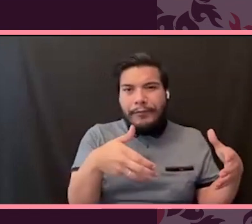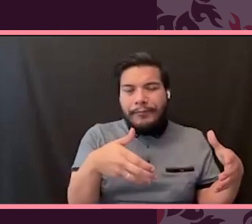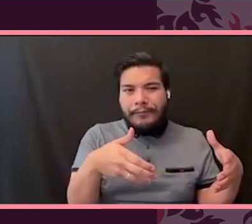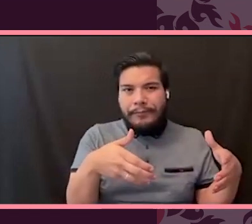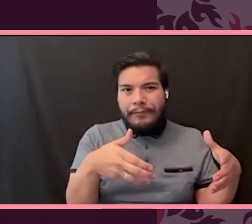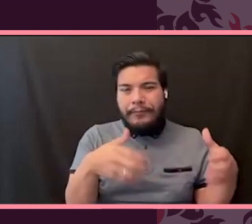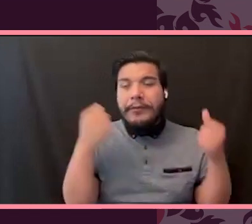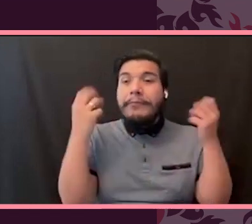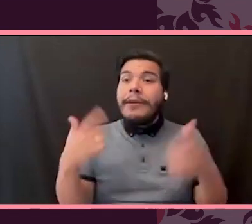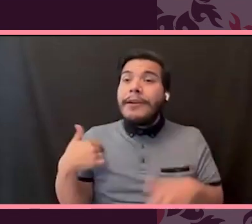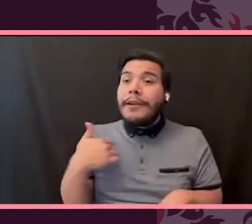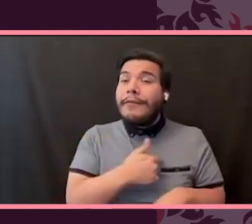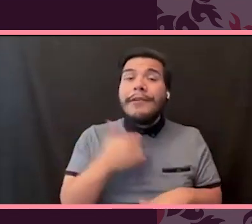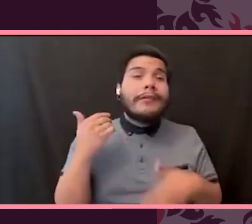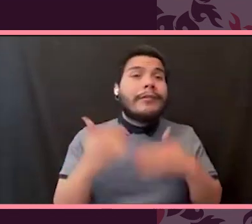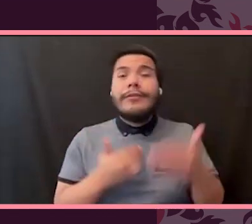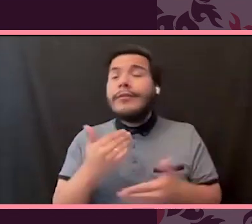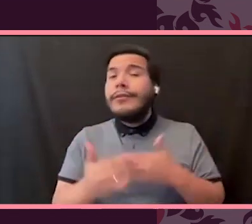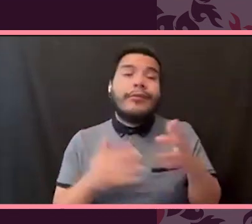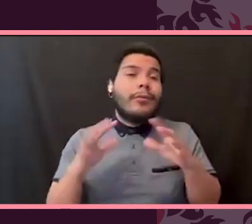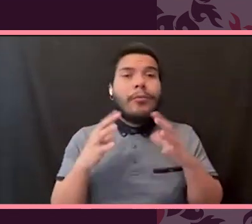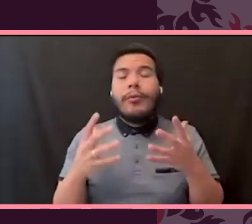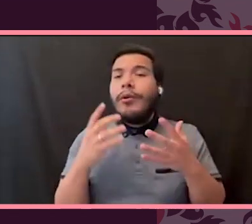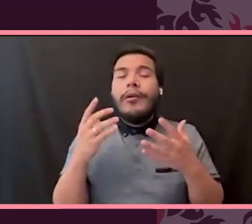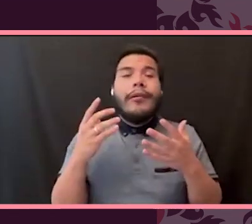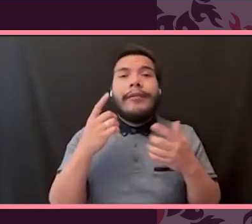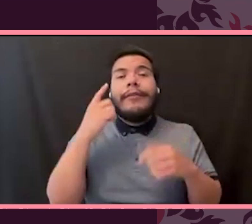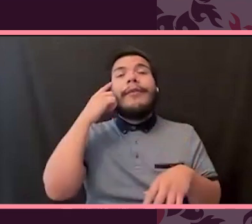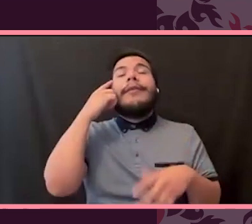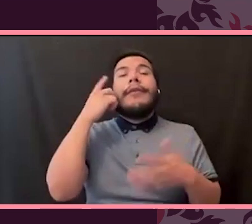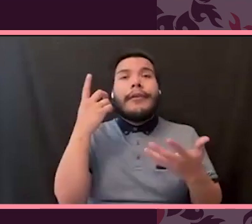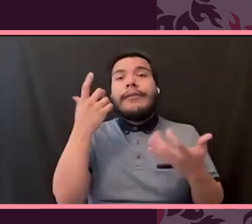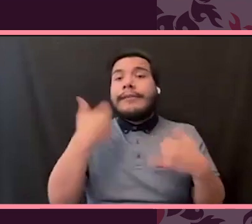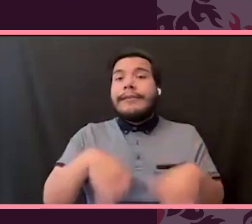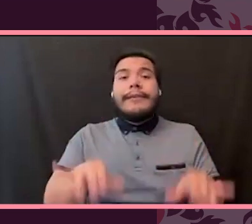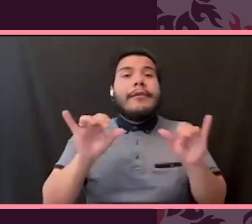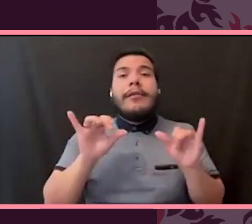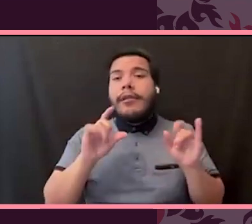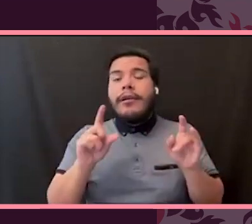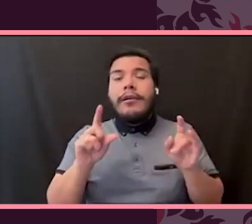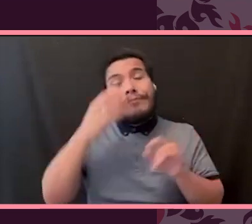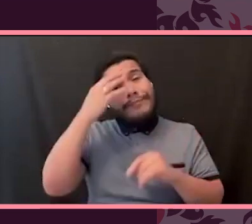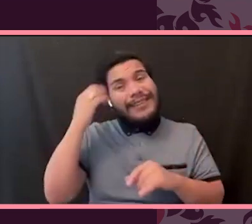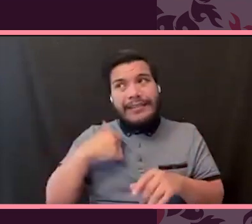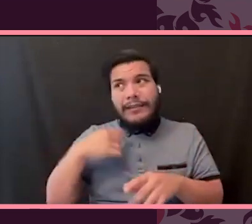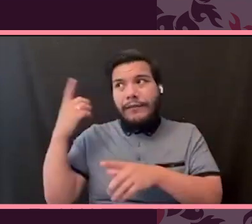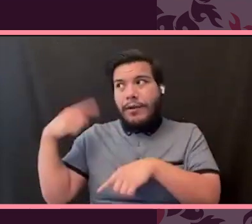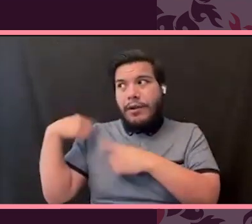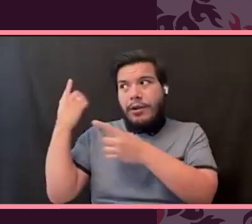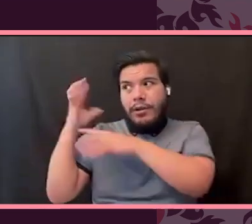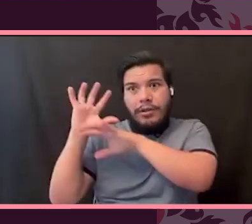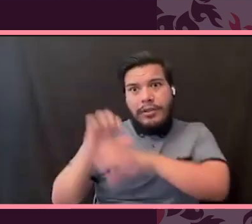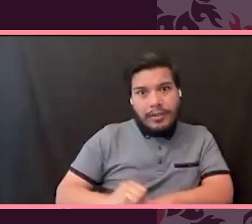So many of us are moving through the world thinking still, as a result of our conditioning,